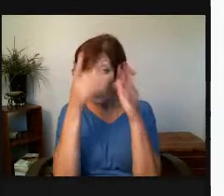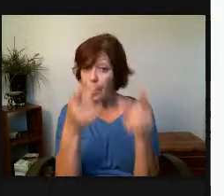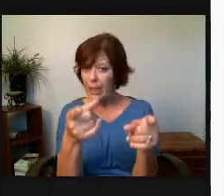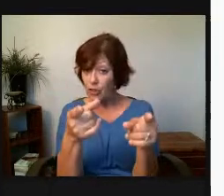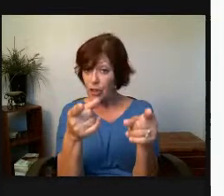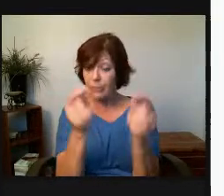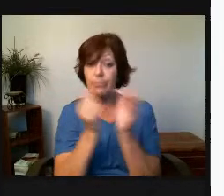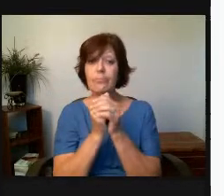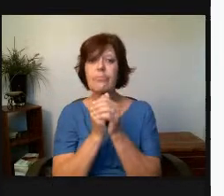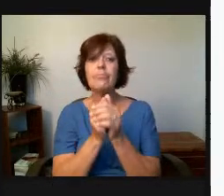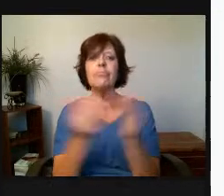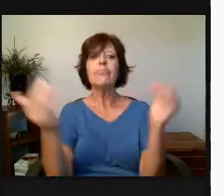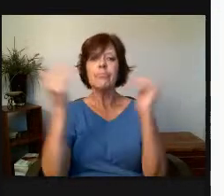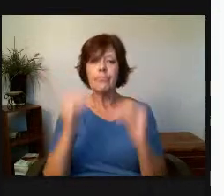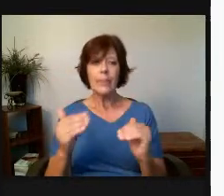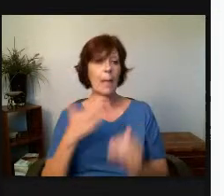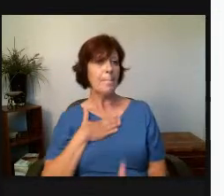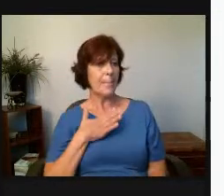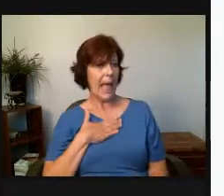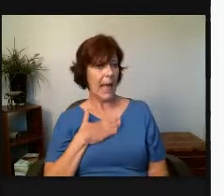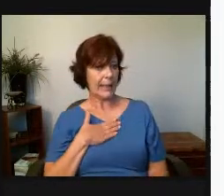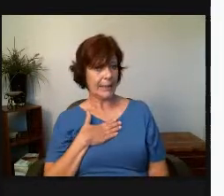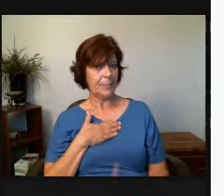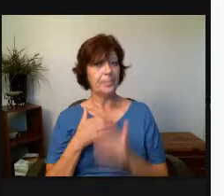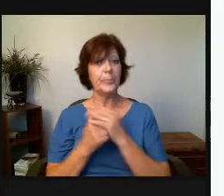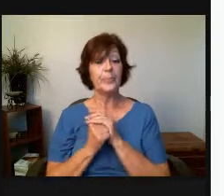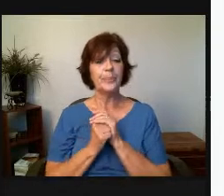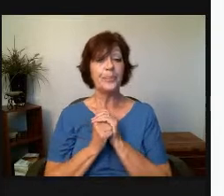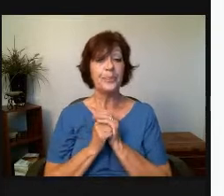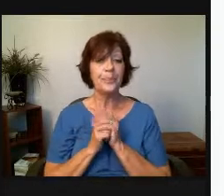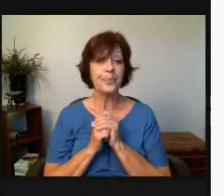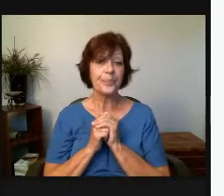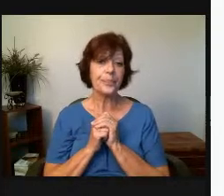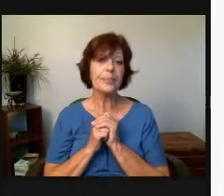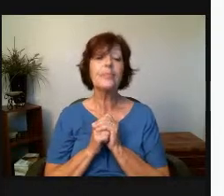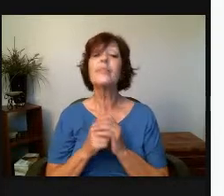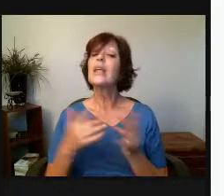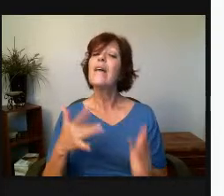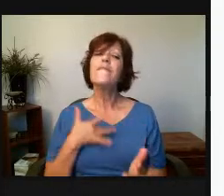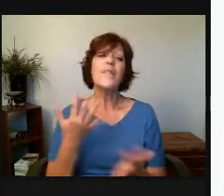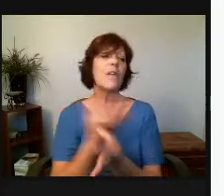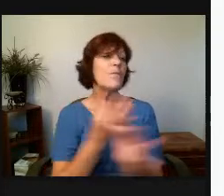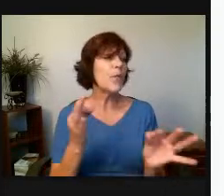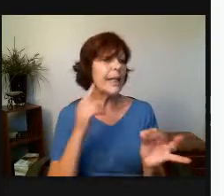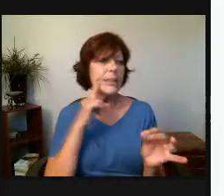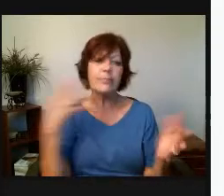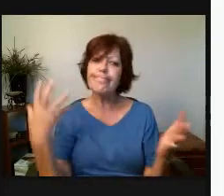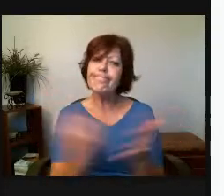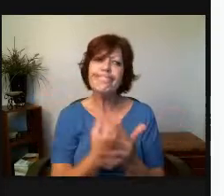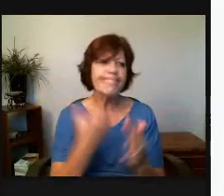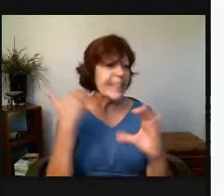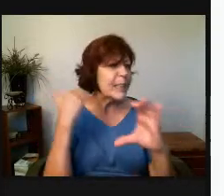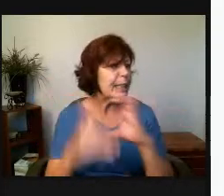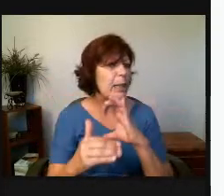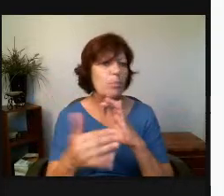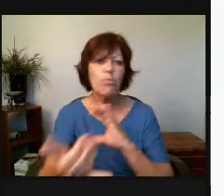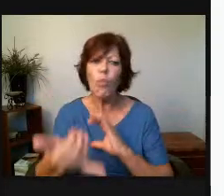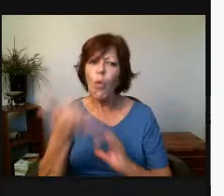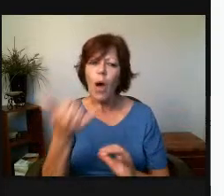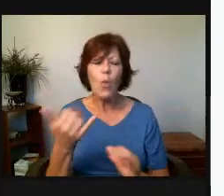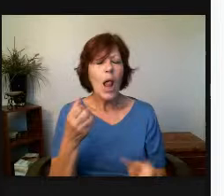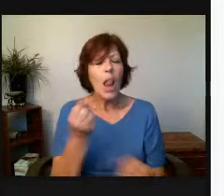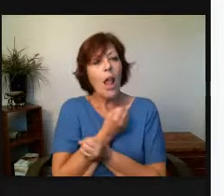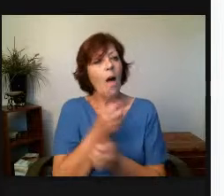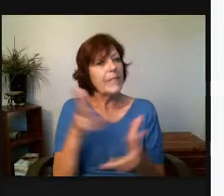up there, and below it is my contact information. So feel free to utilize those. We would love to hear from